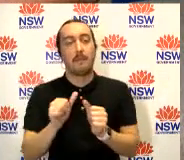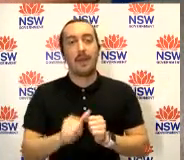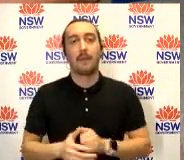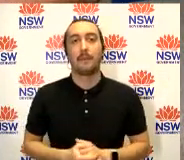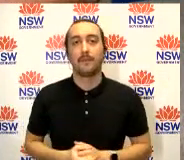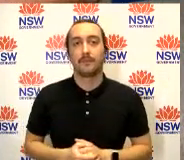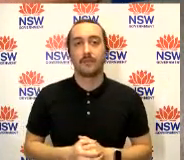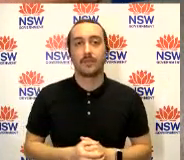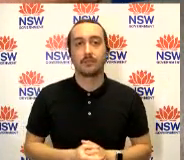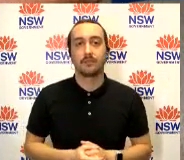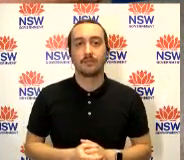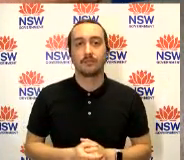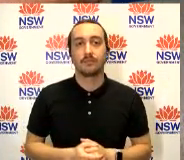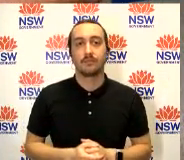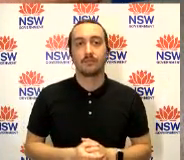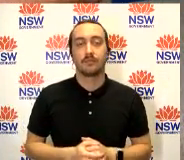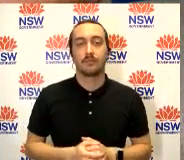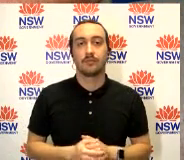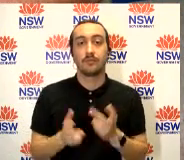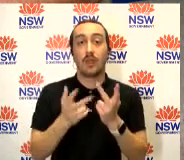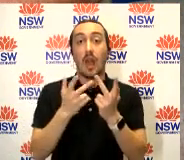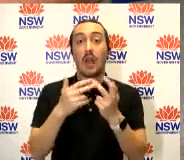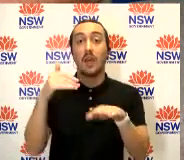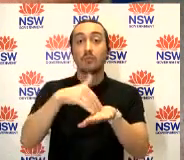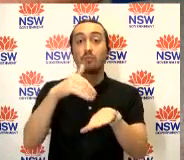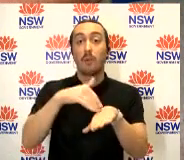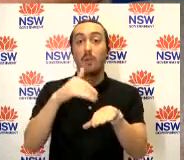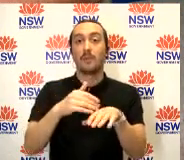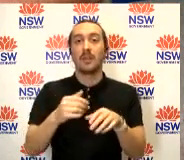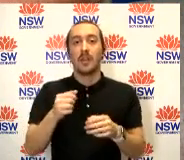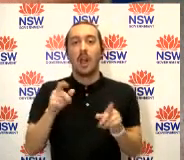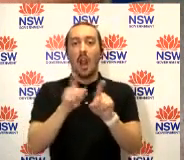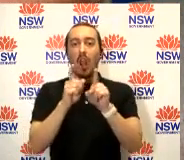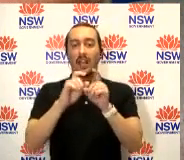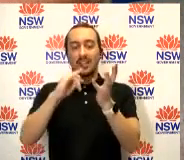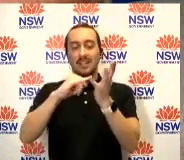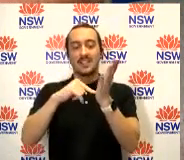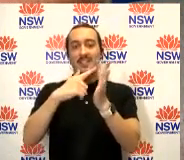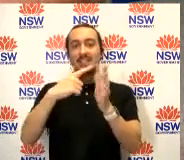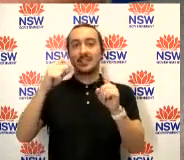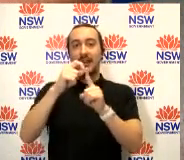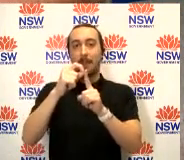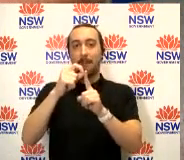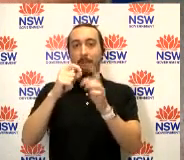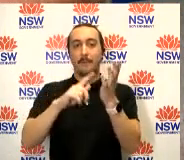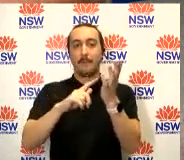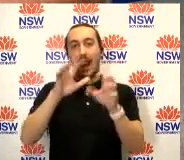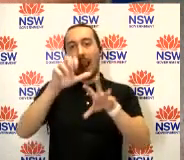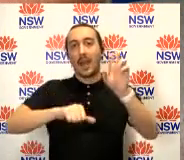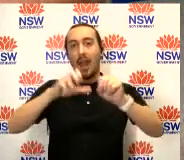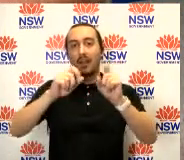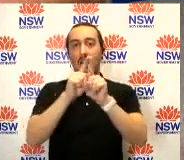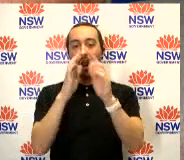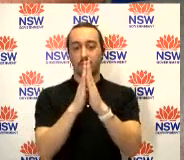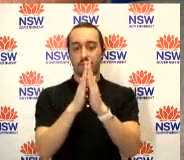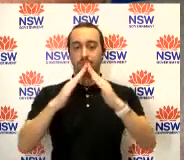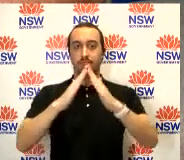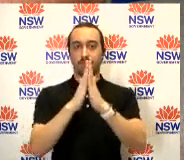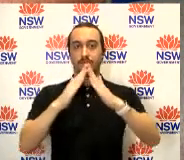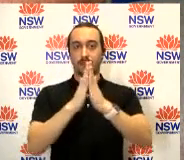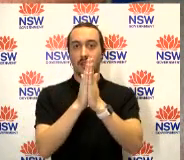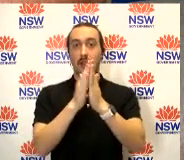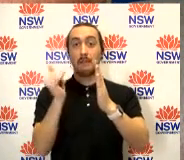the step ladders, straddling the ladders as if they're cowboys. Not a really good idea. You fall, the ladder's